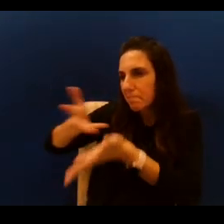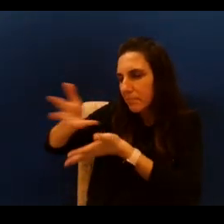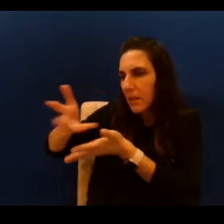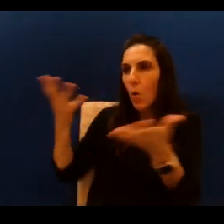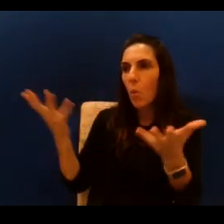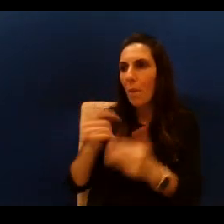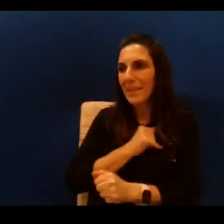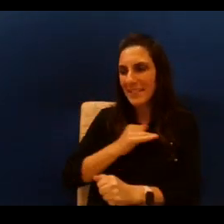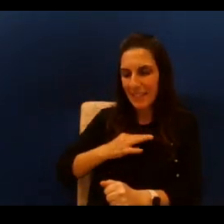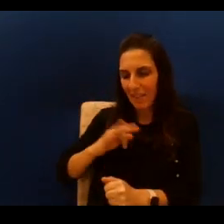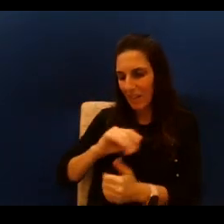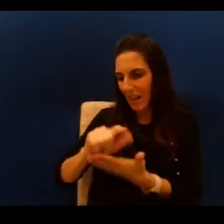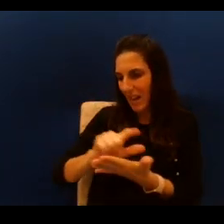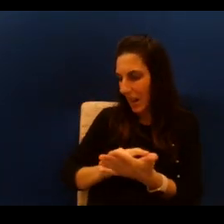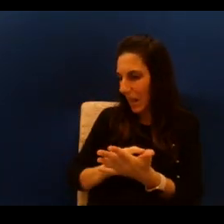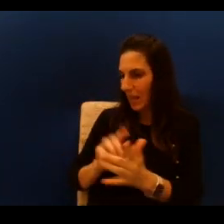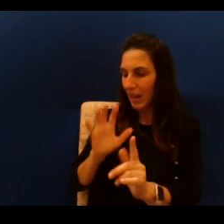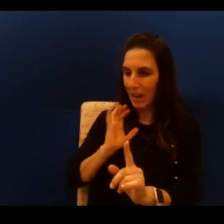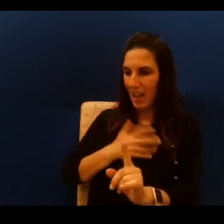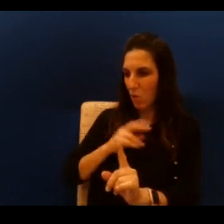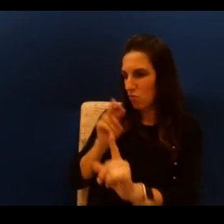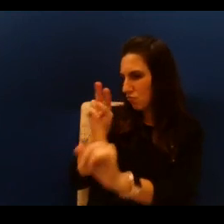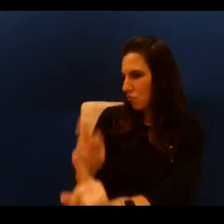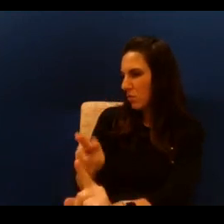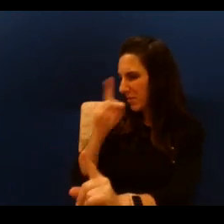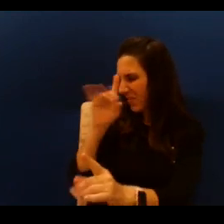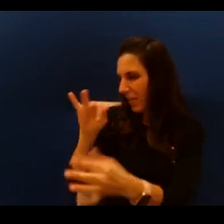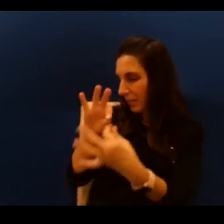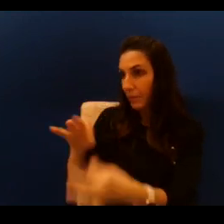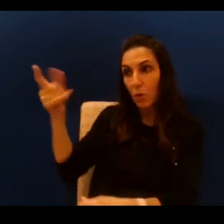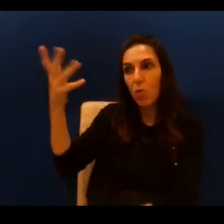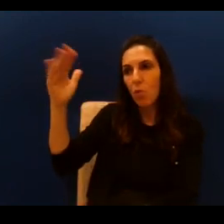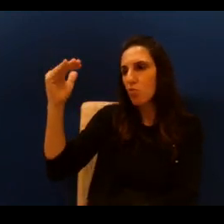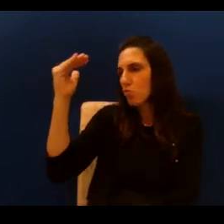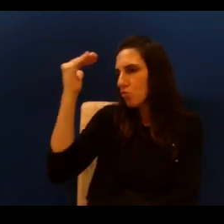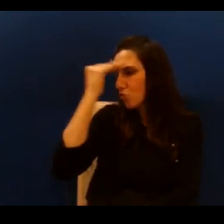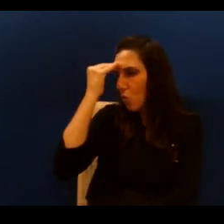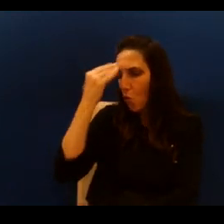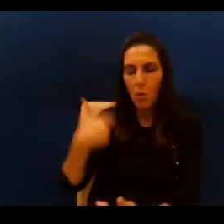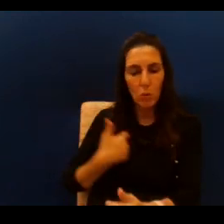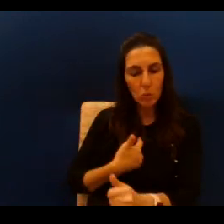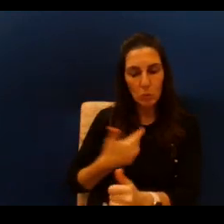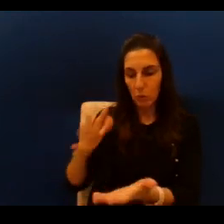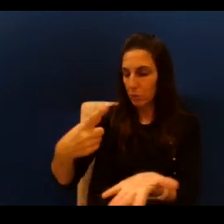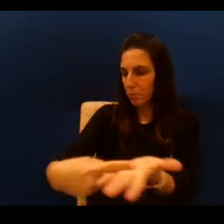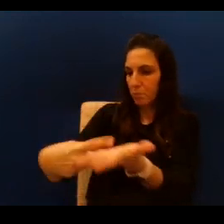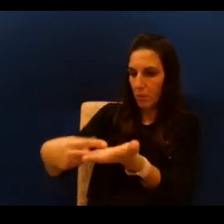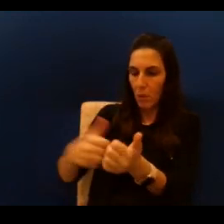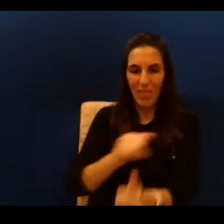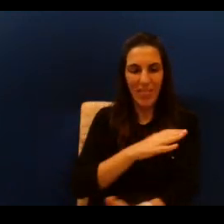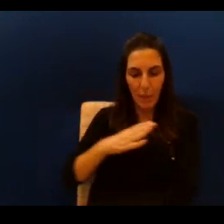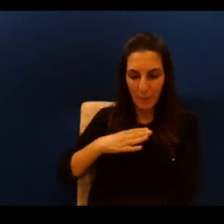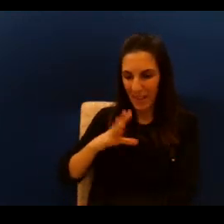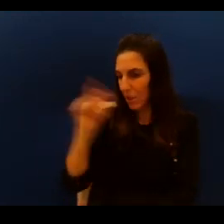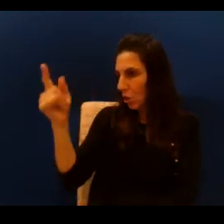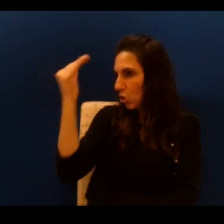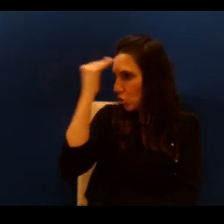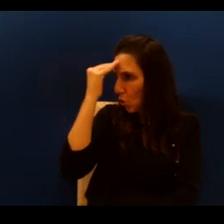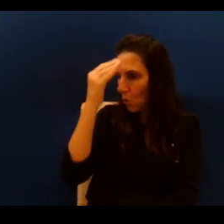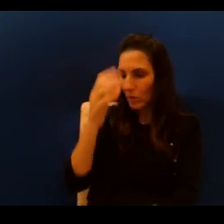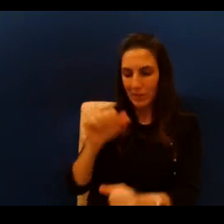and legal's position on this was going to be. So they're aware that this conversation was coming before the board and they're aware that staff and legal are not in support